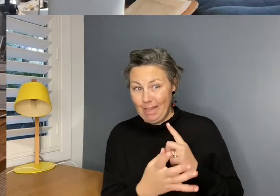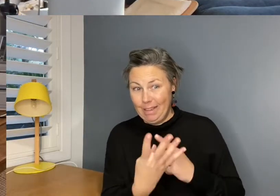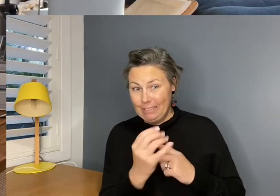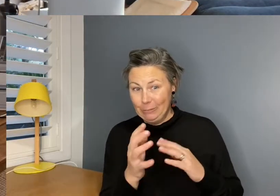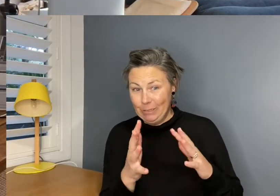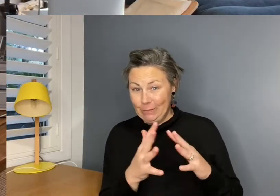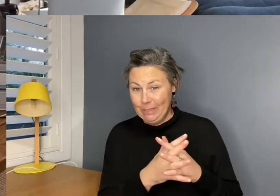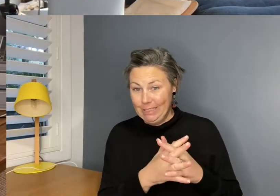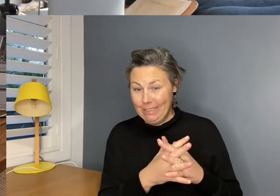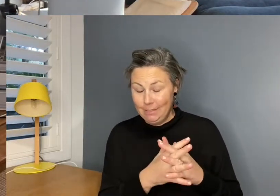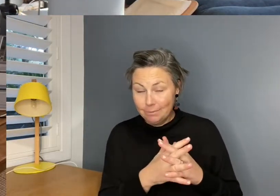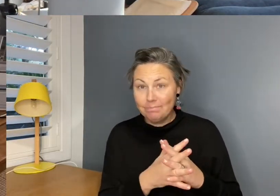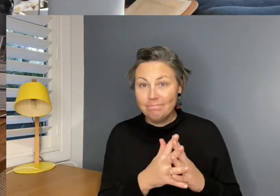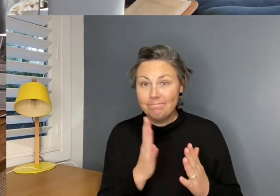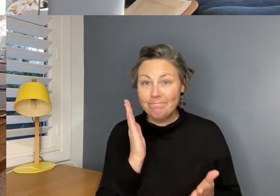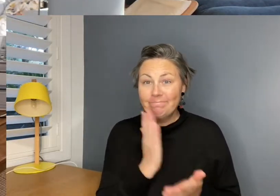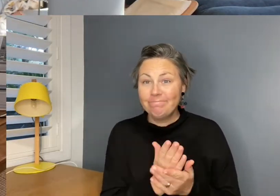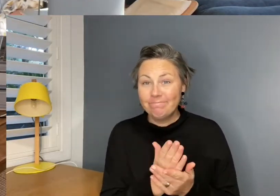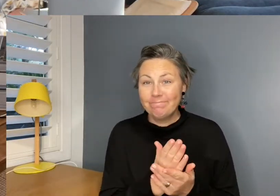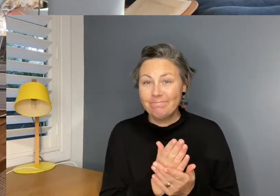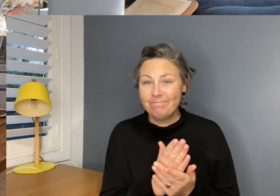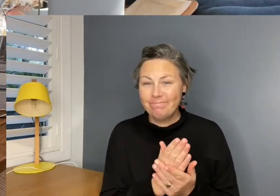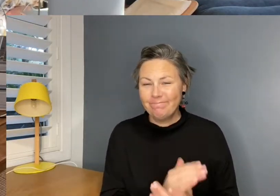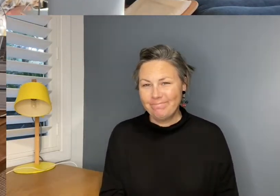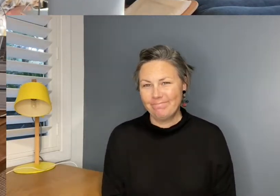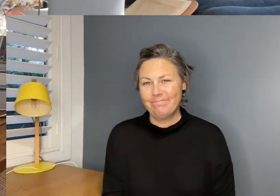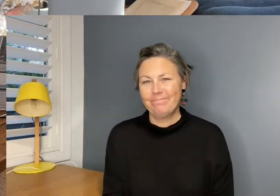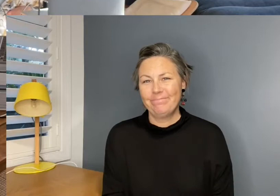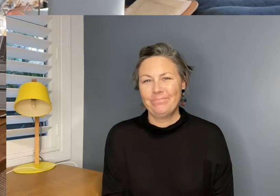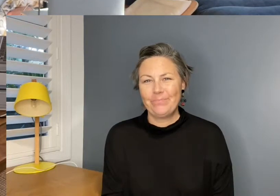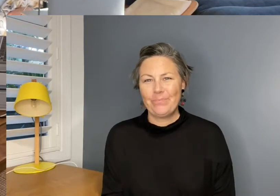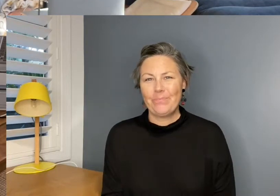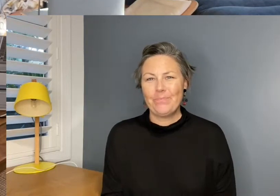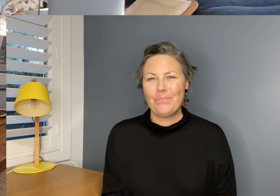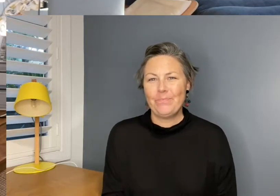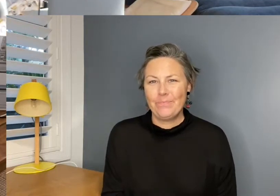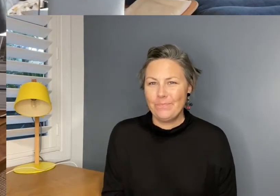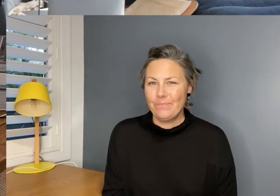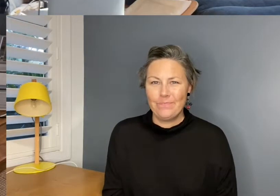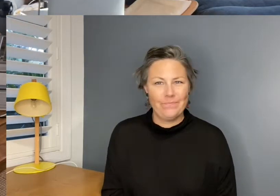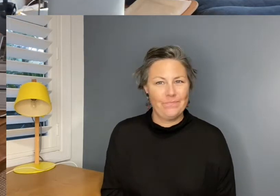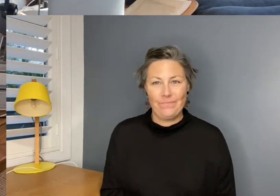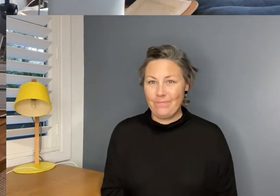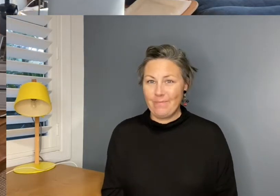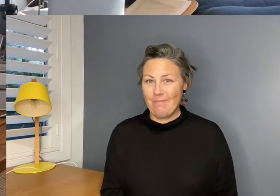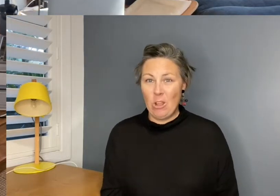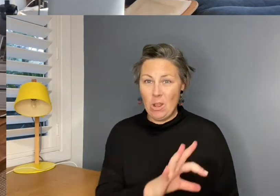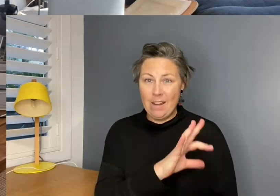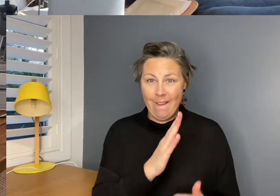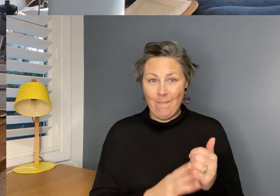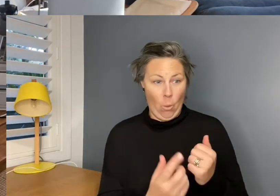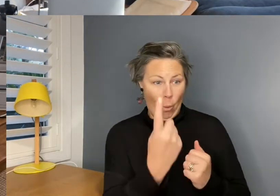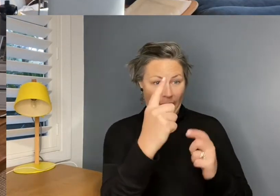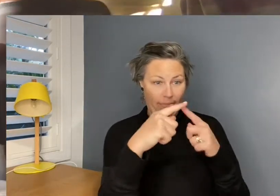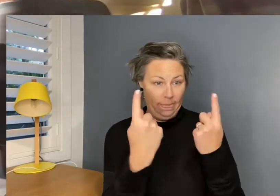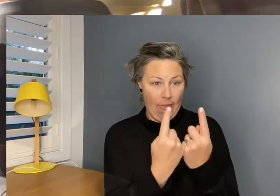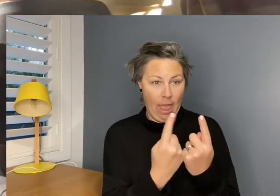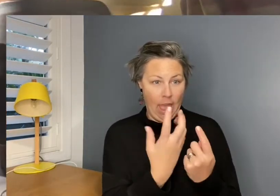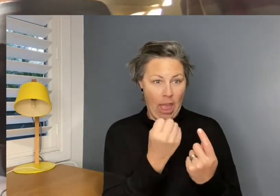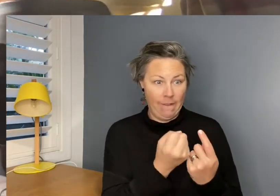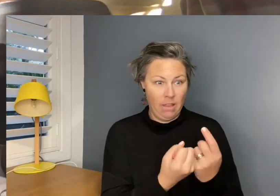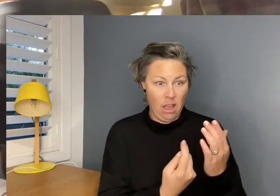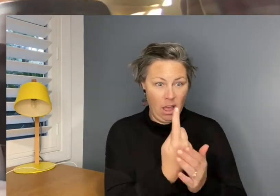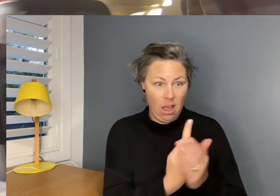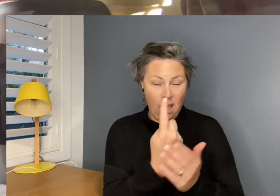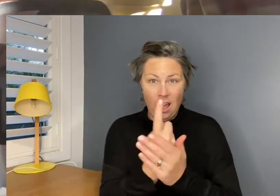you're you are 40 plus weeks, and then ta-da. When it Yeah. rains, it pours, right? Yeah, it's